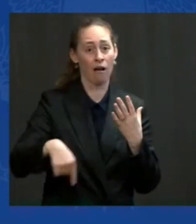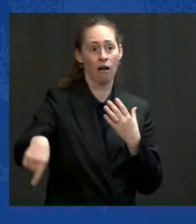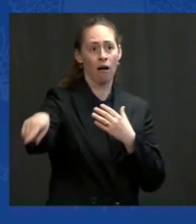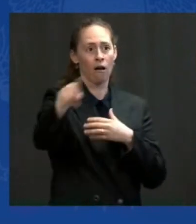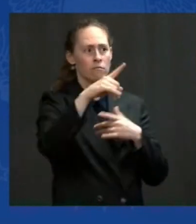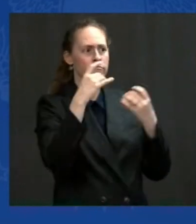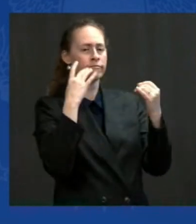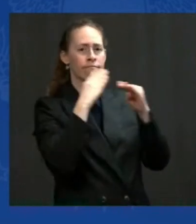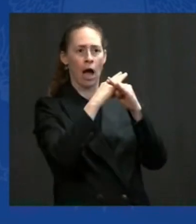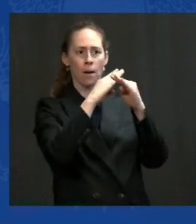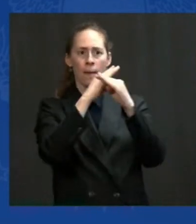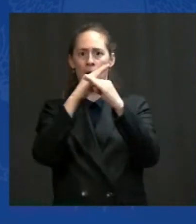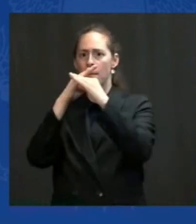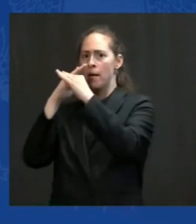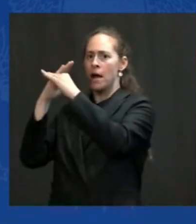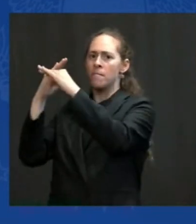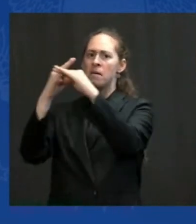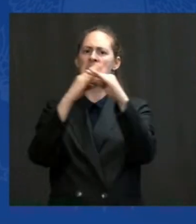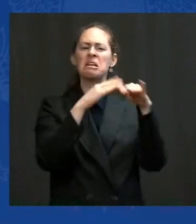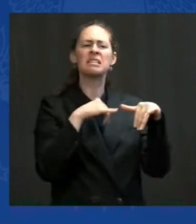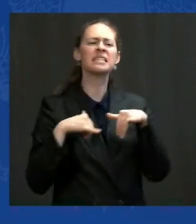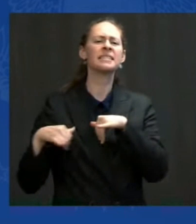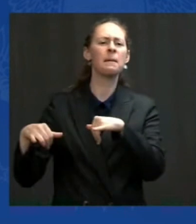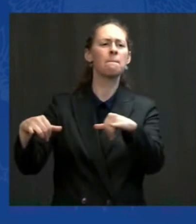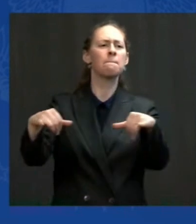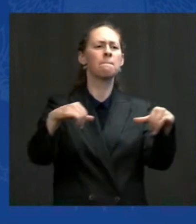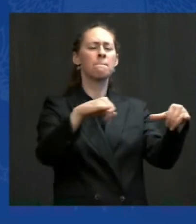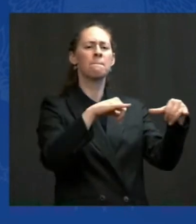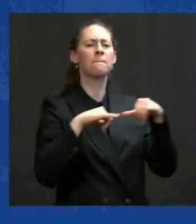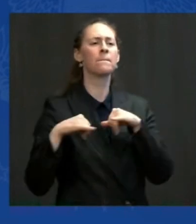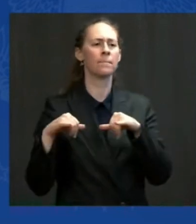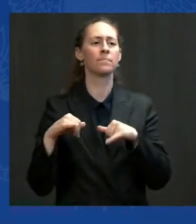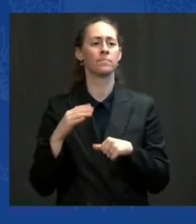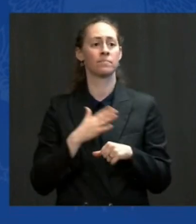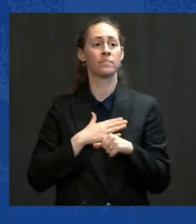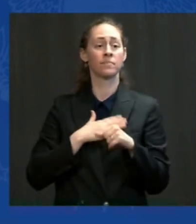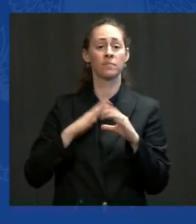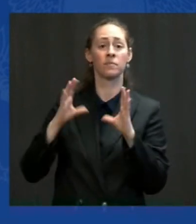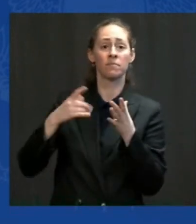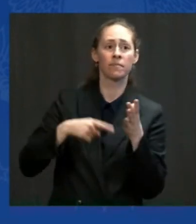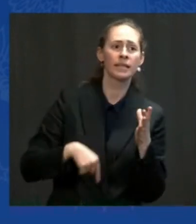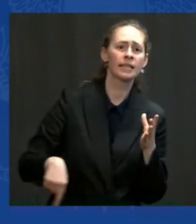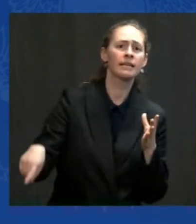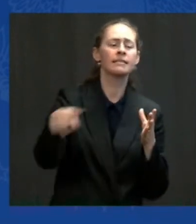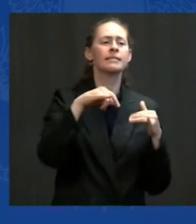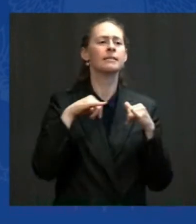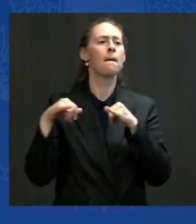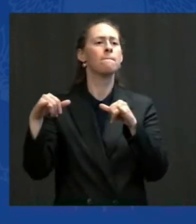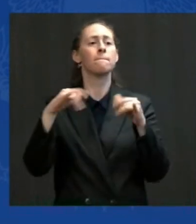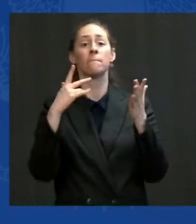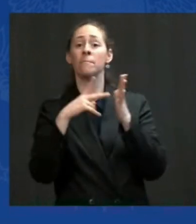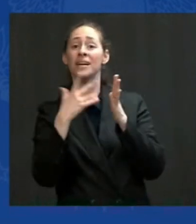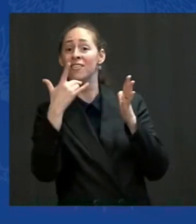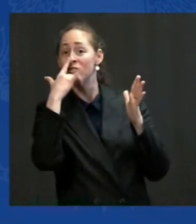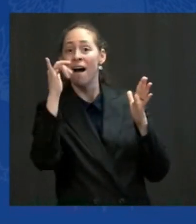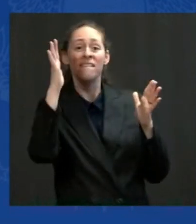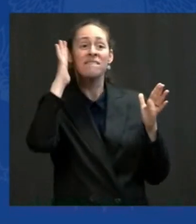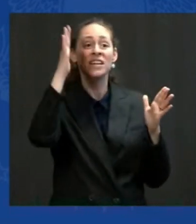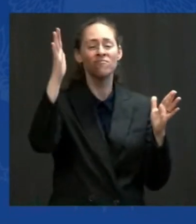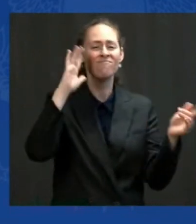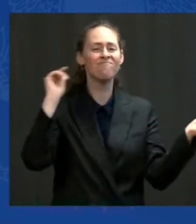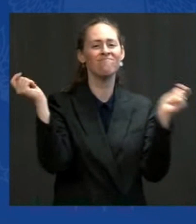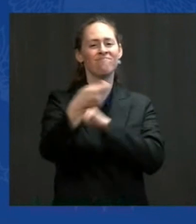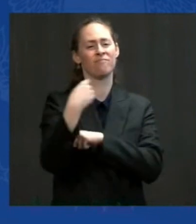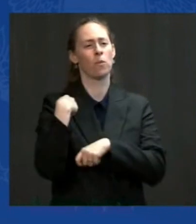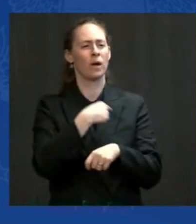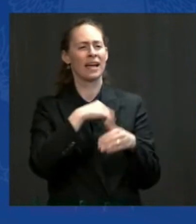walk in my shoes. My generation, along with the others, are the ones who are going to lead the future. With the American Family